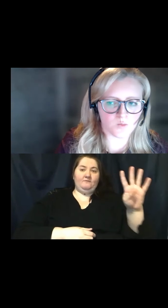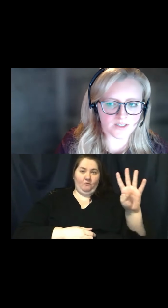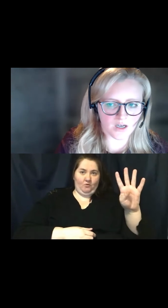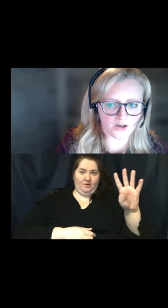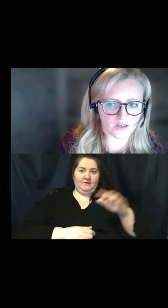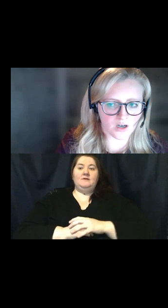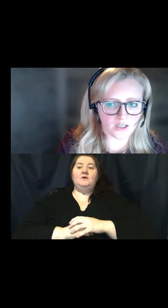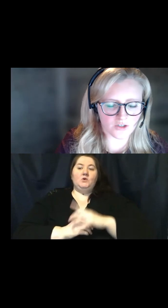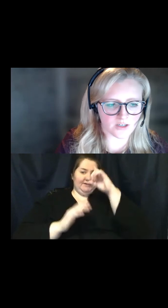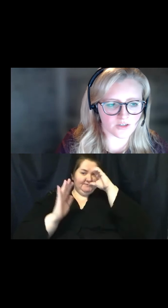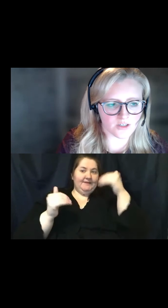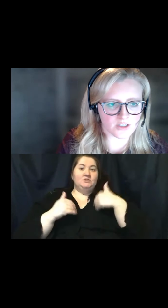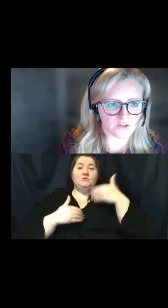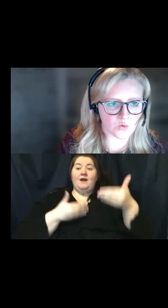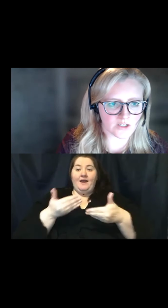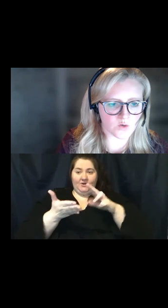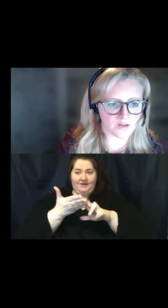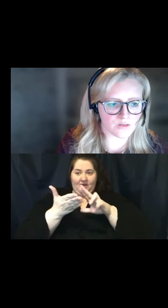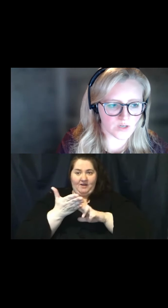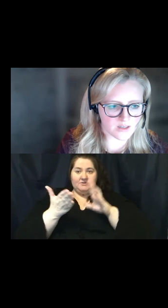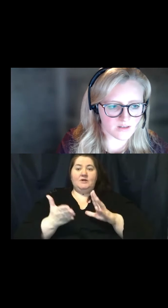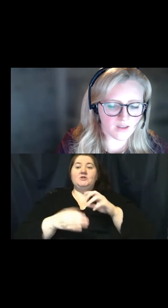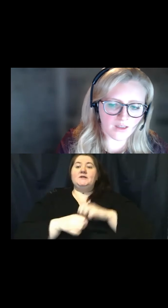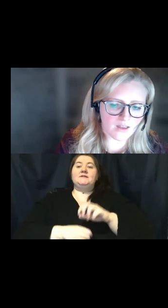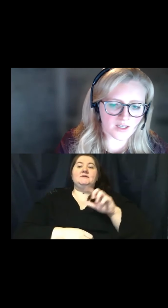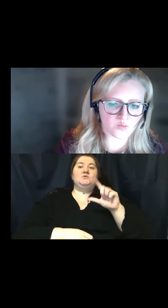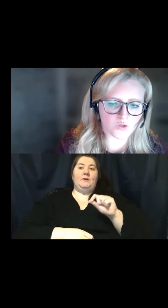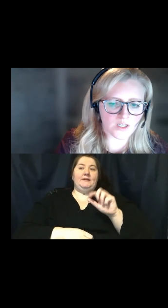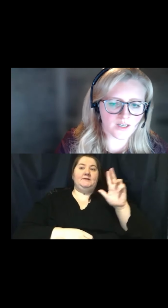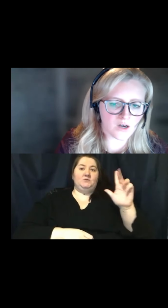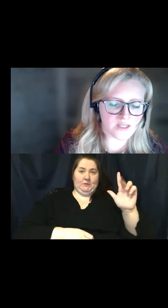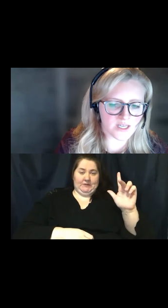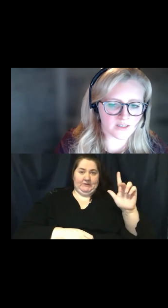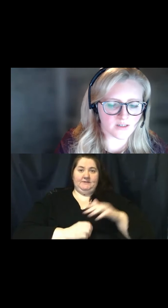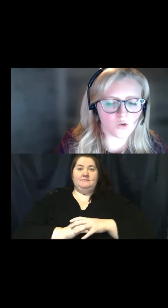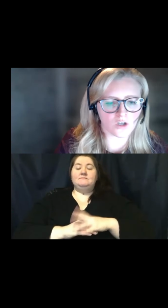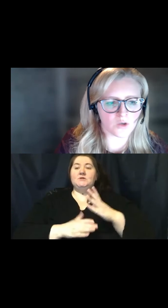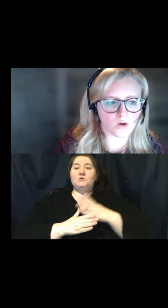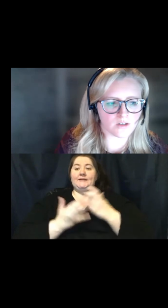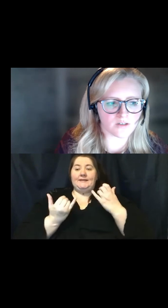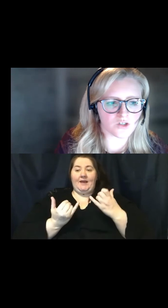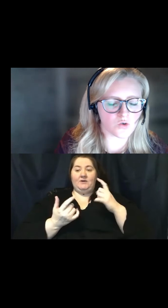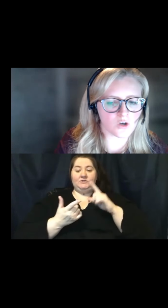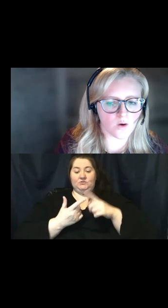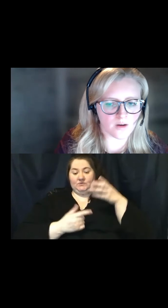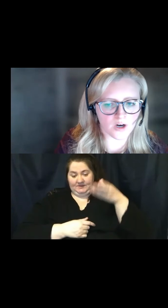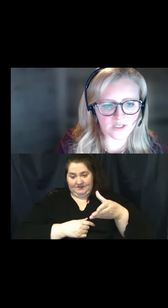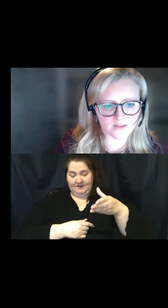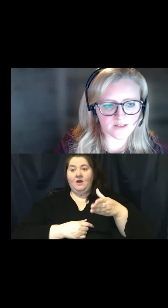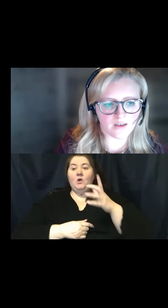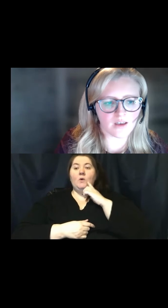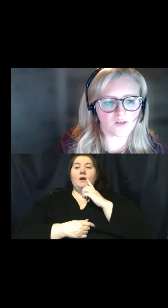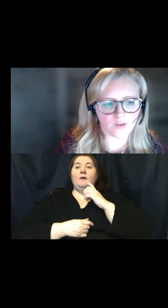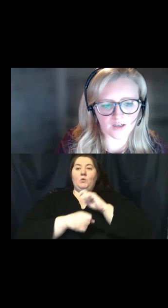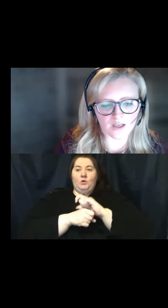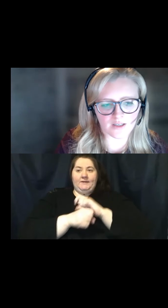We expect to hire a contractor in 2023. And between now and then, we'll be working to acquire